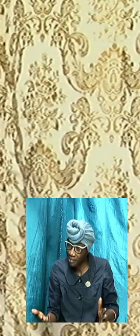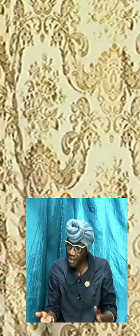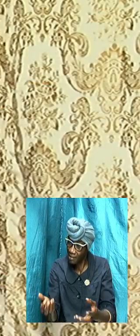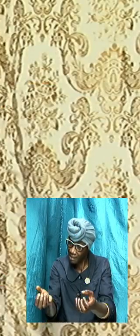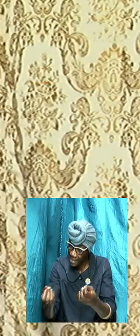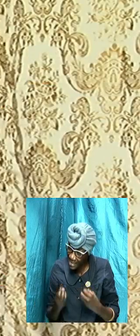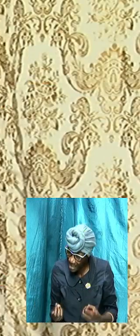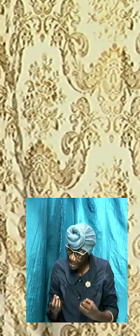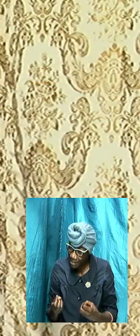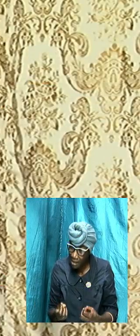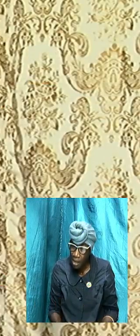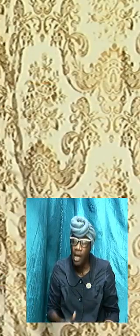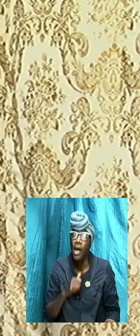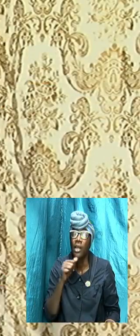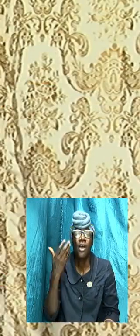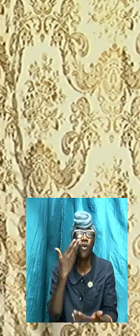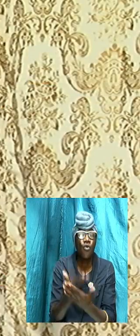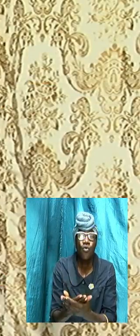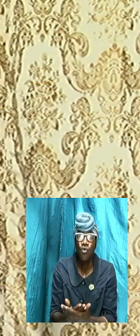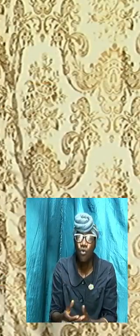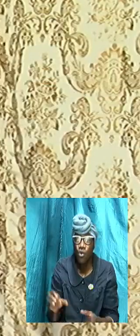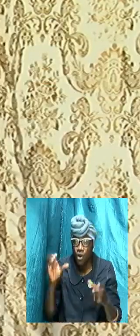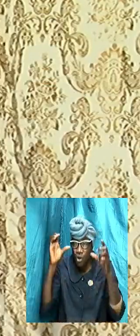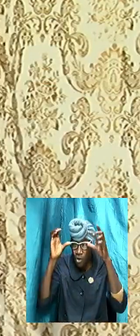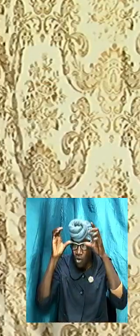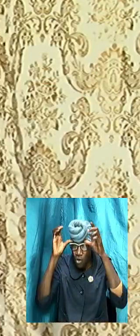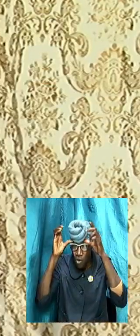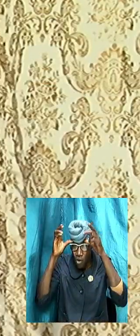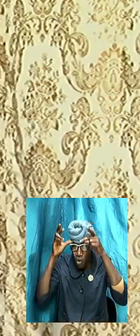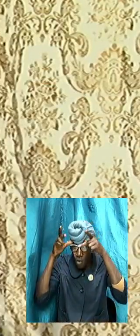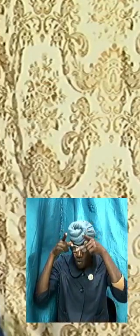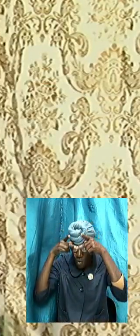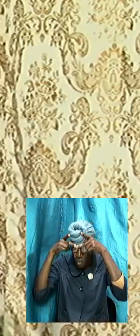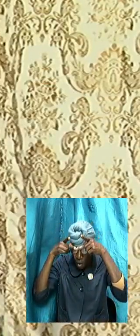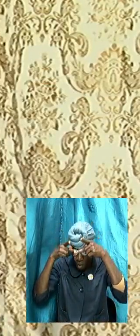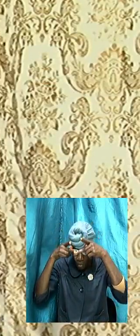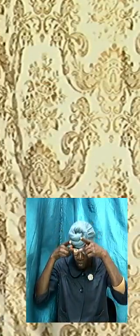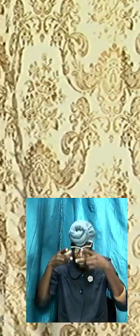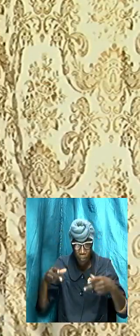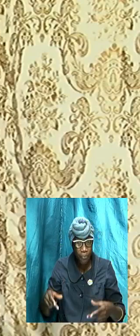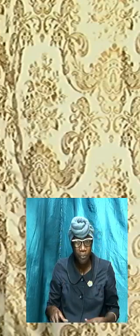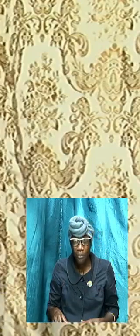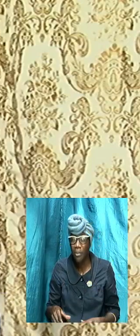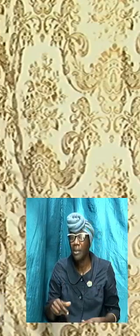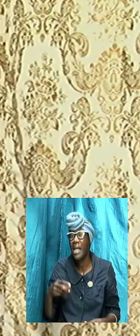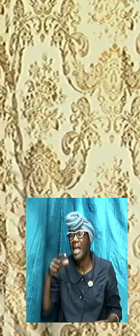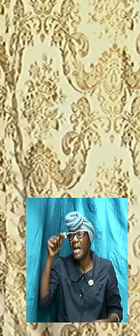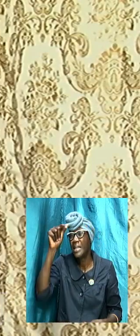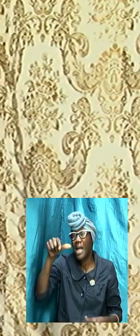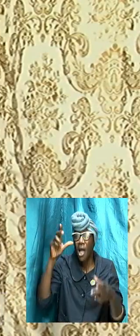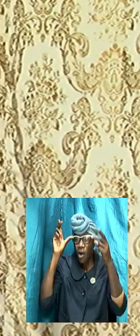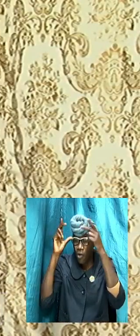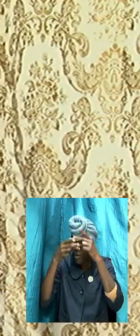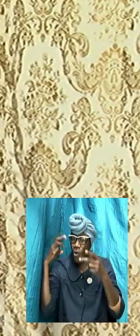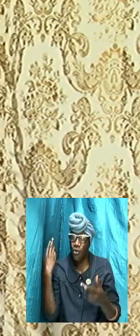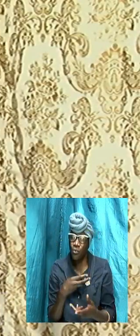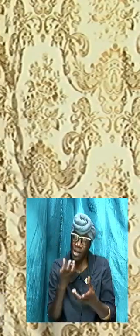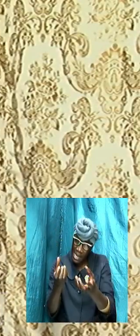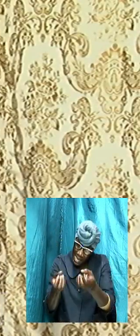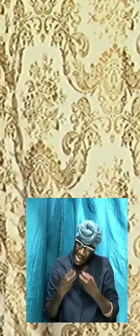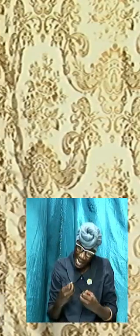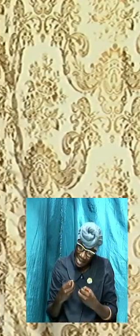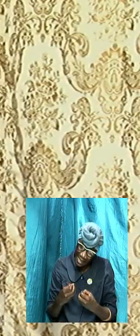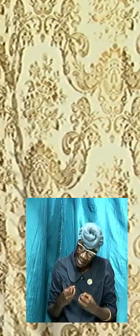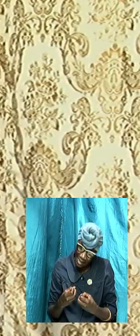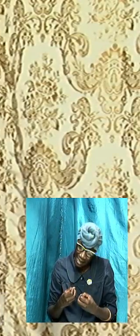an incorruptible crown. Can you imagine the one that we are going to get? Hallelujah. It's a, praise God. They run that